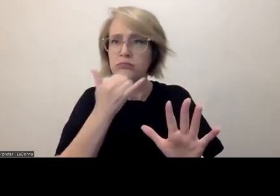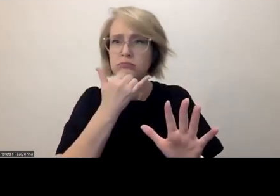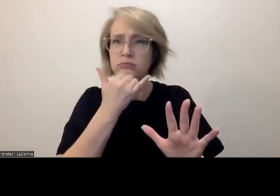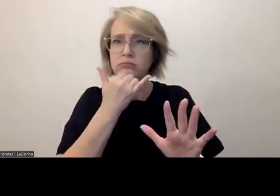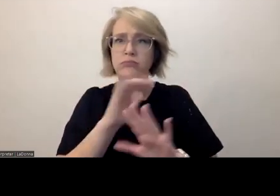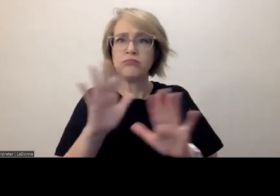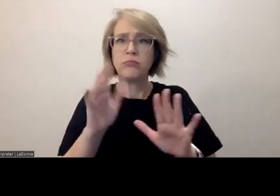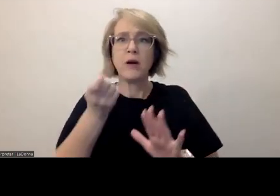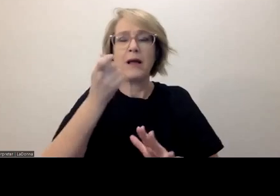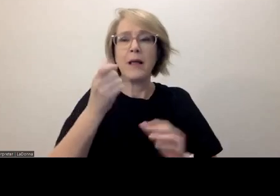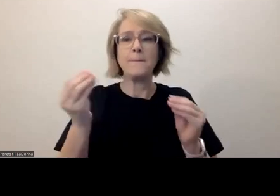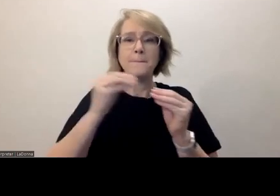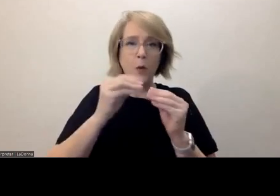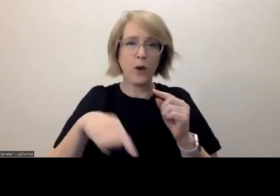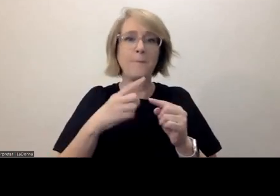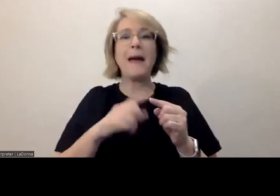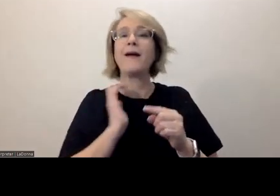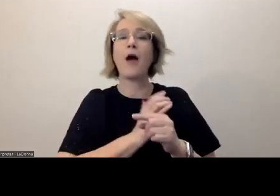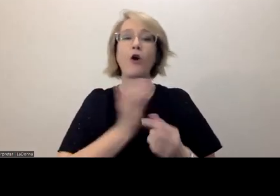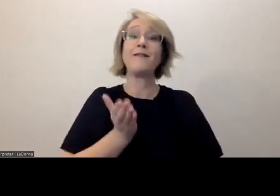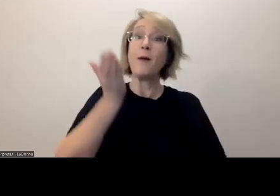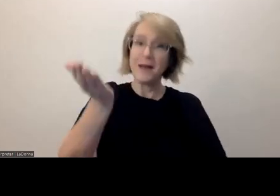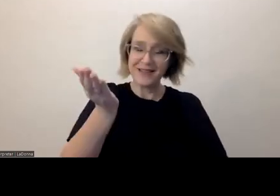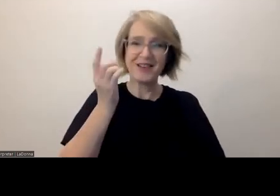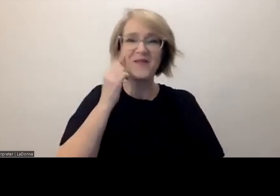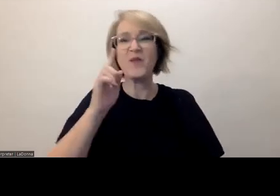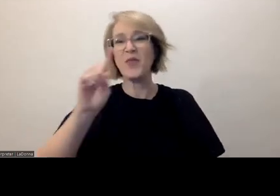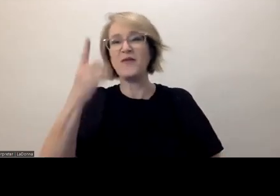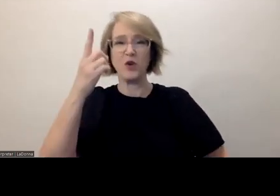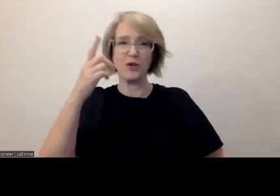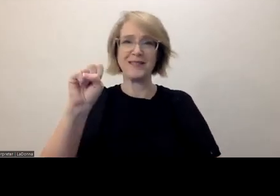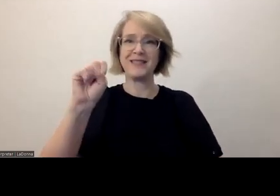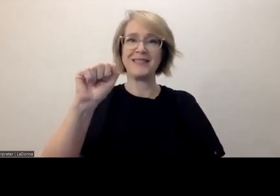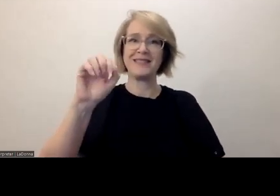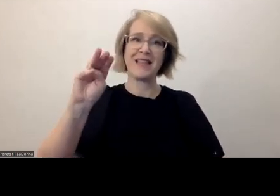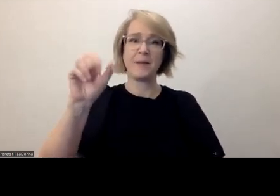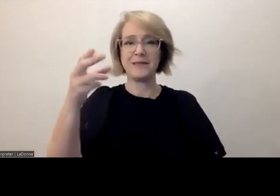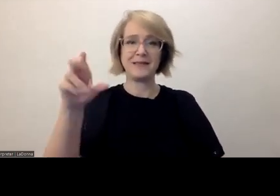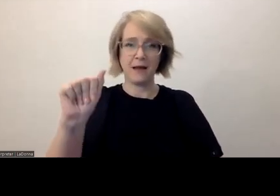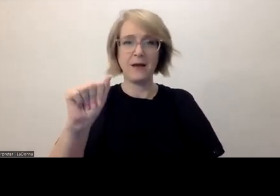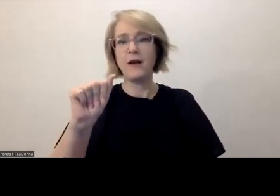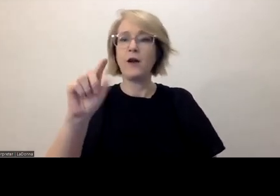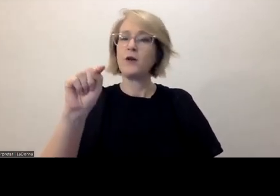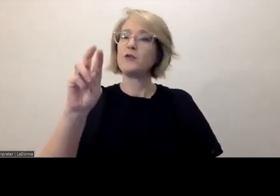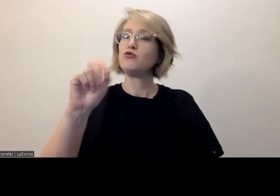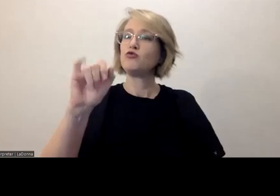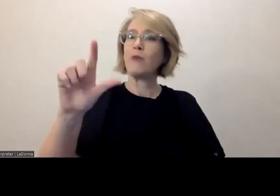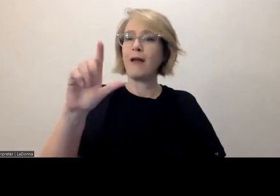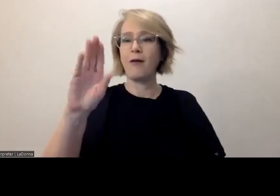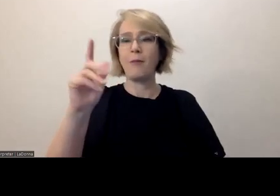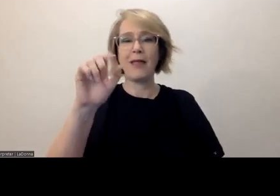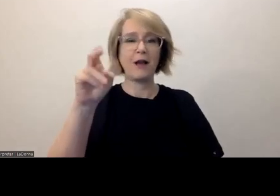say a little bit more about the news. We have nominations open for the first ever SAMHSA Trailblazers and Advancing Recovery